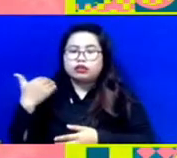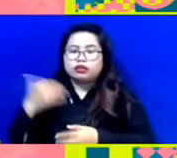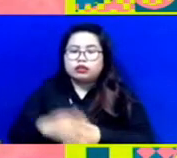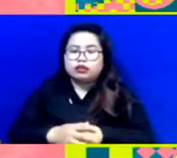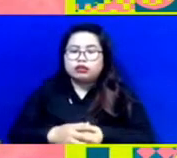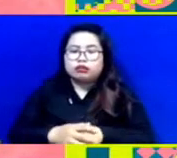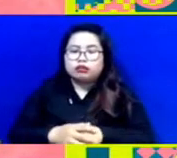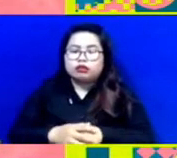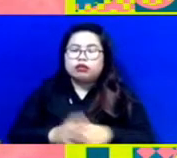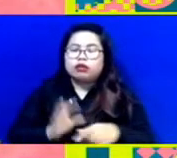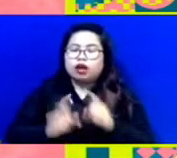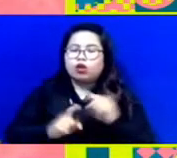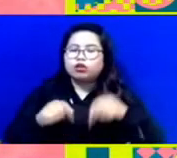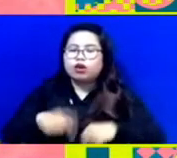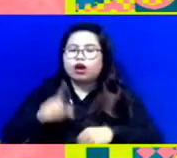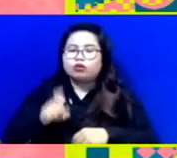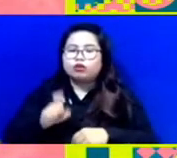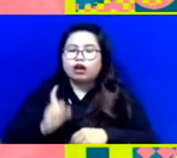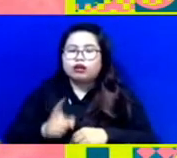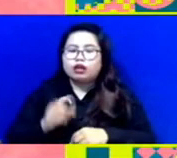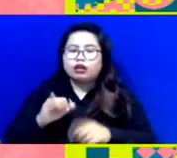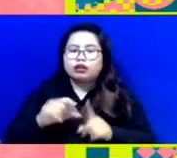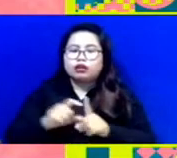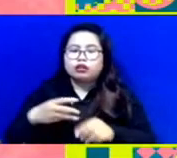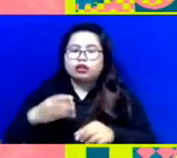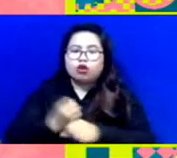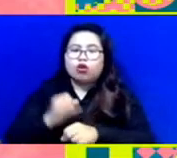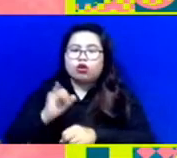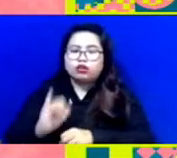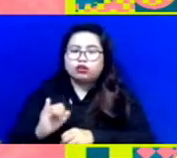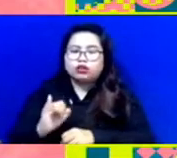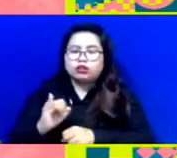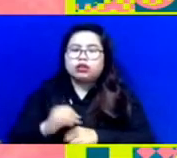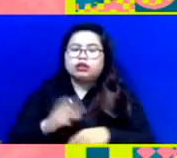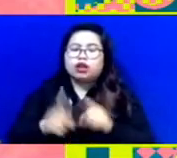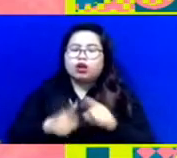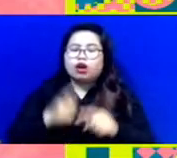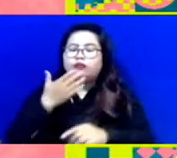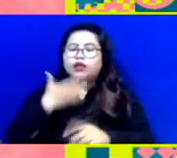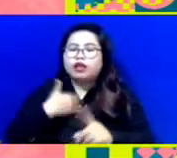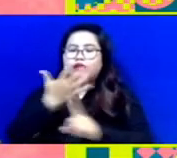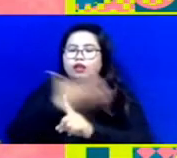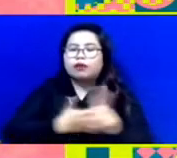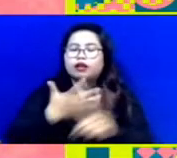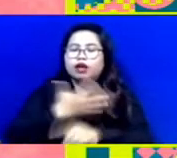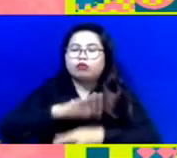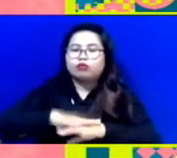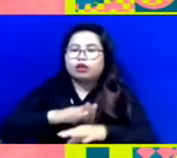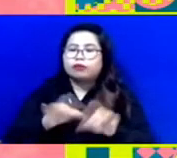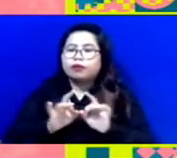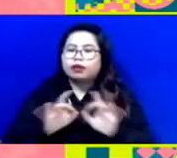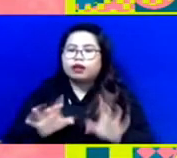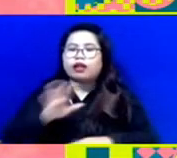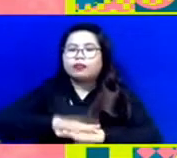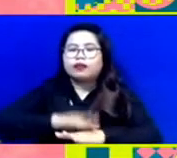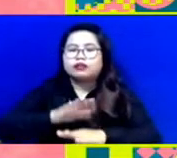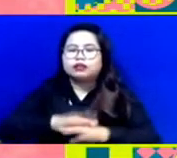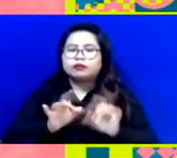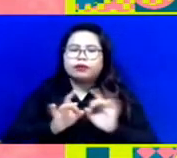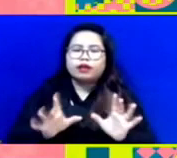unite people from different background, a different tradition, a different religious belief, and different